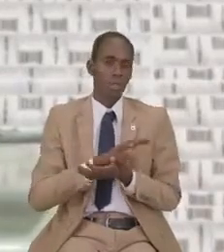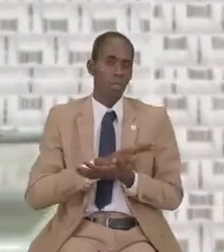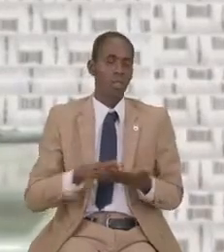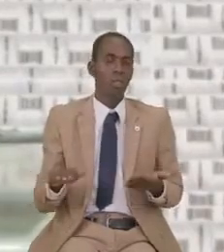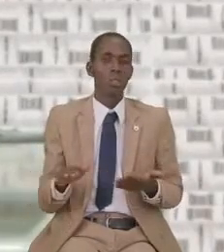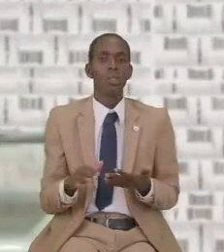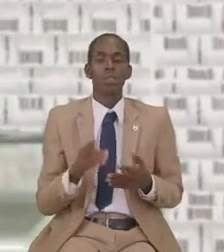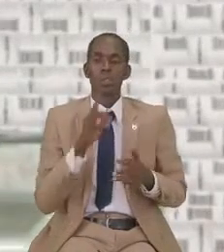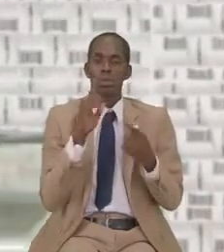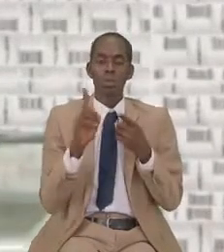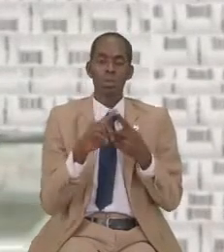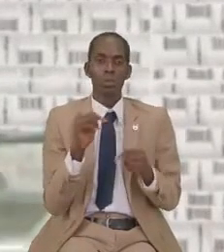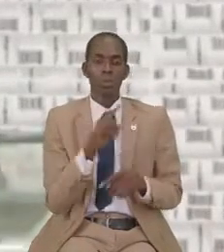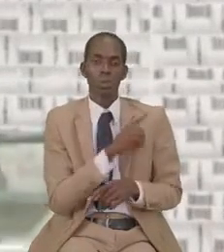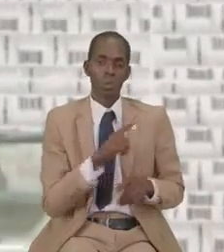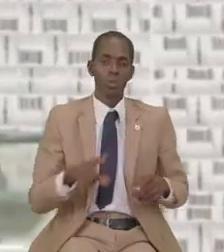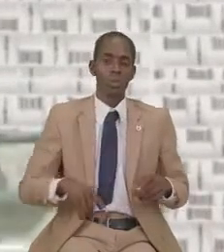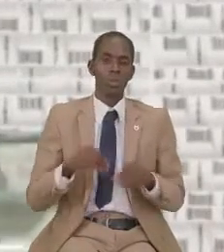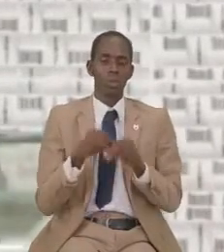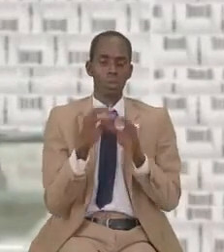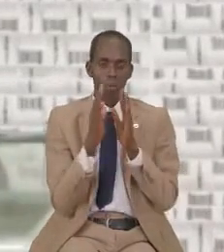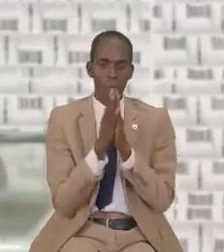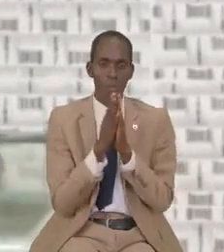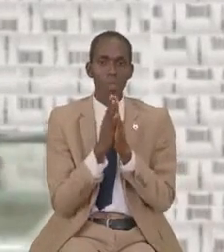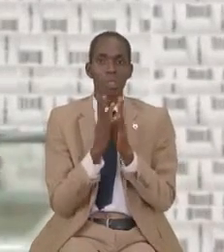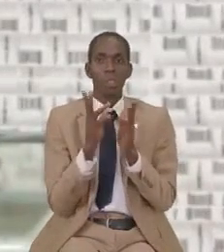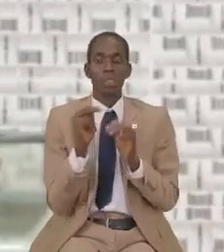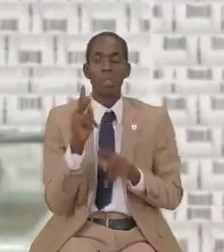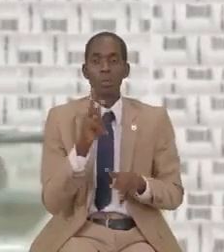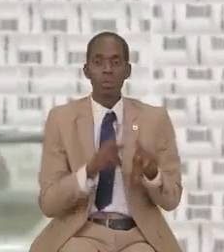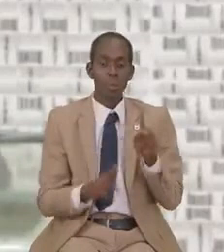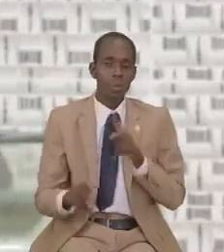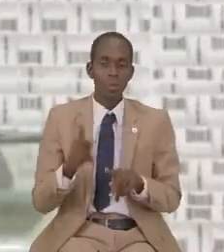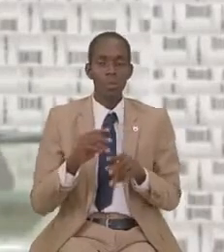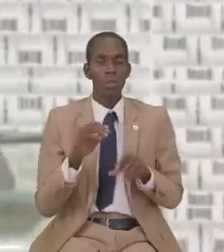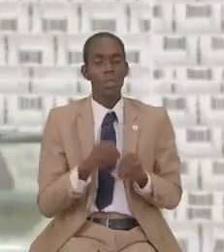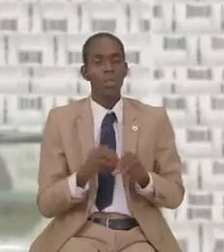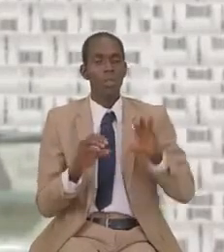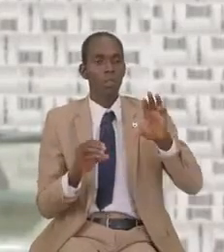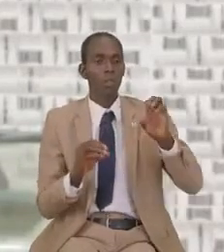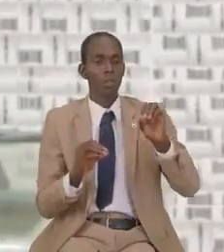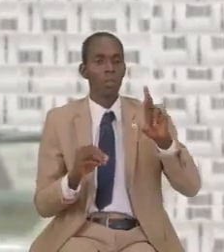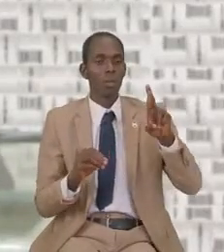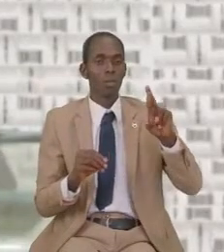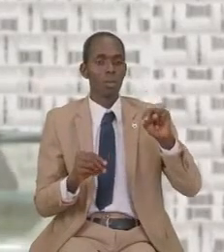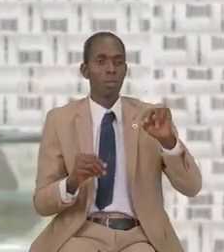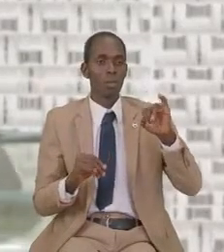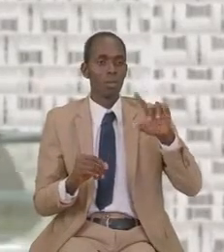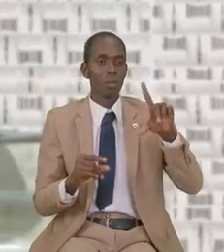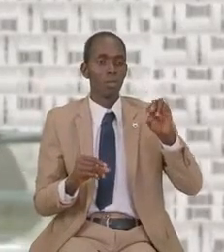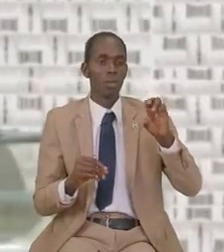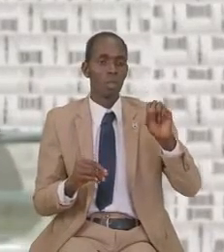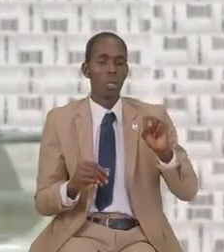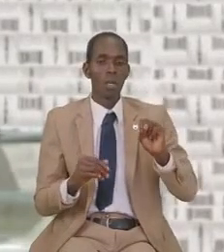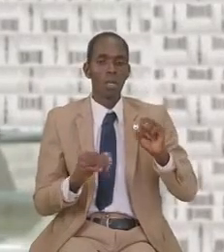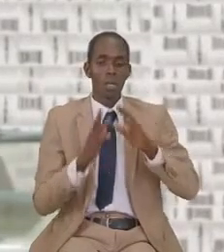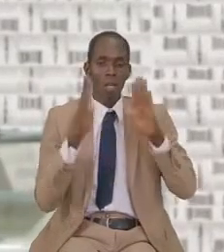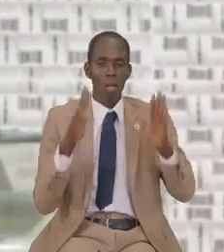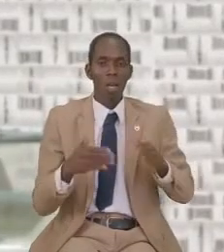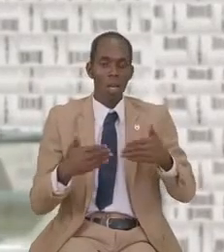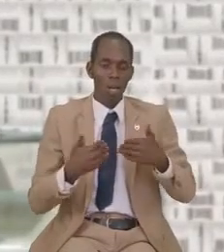upon the name of the Lord. The people in Cornelius' house, had their heart